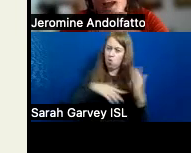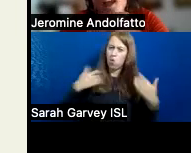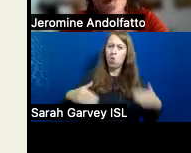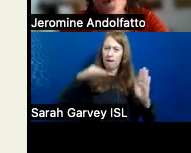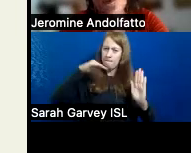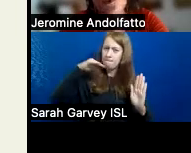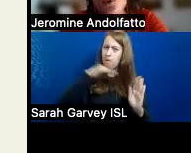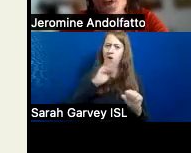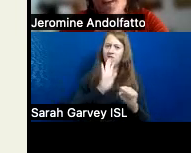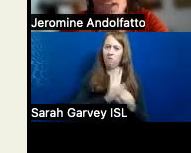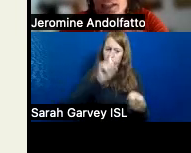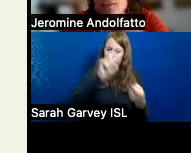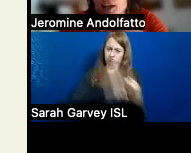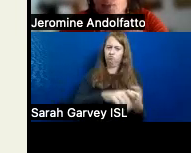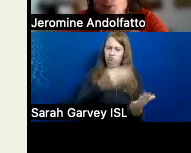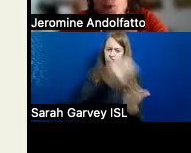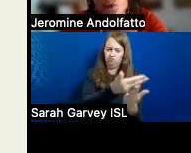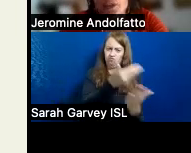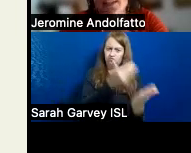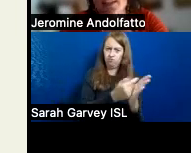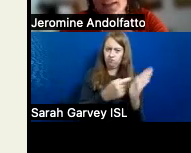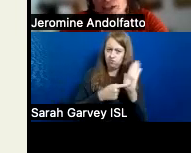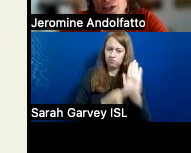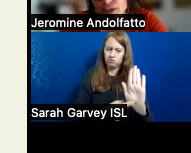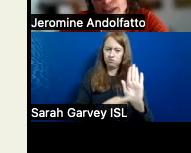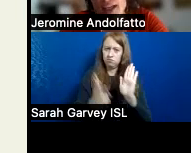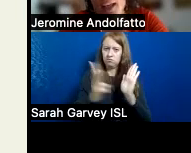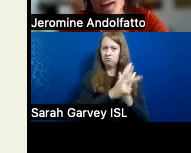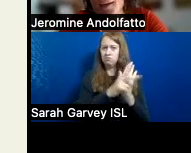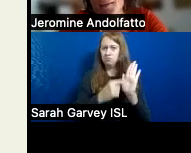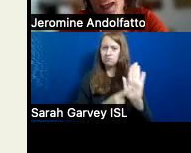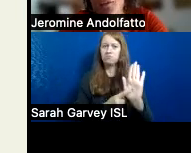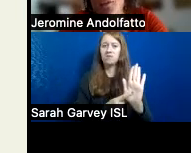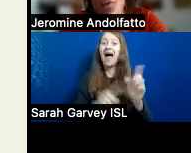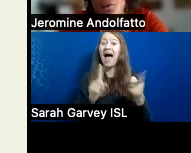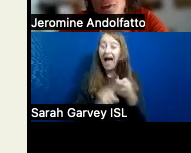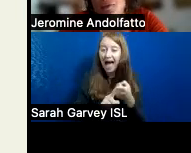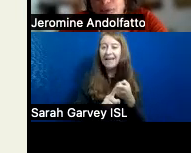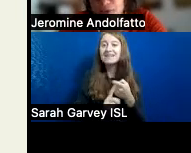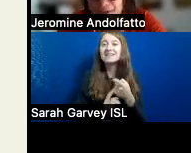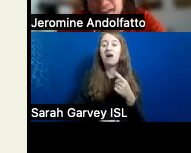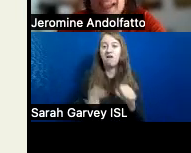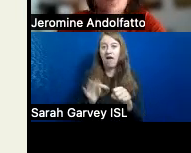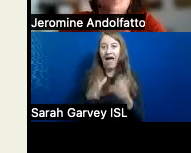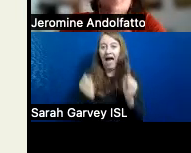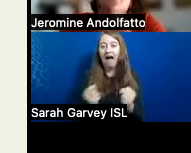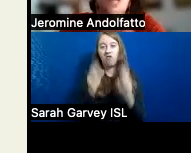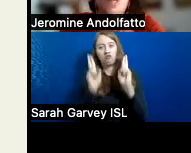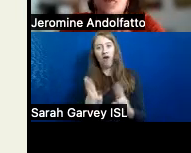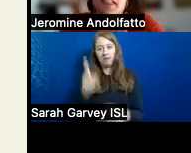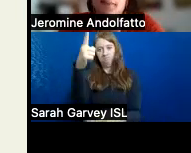requirements, but also effective and proportionate sanctions, and follow through with proper